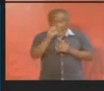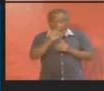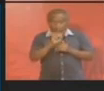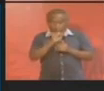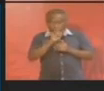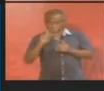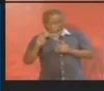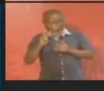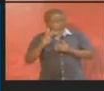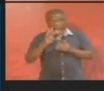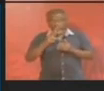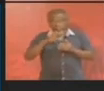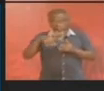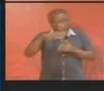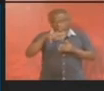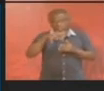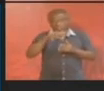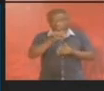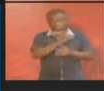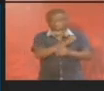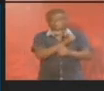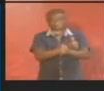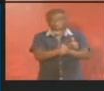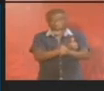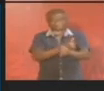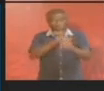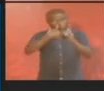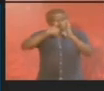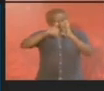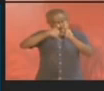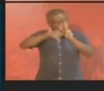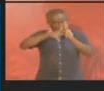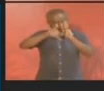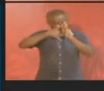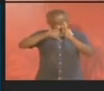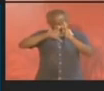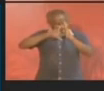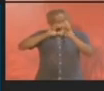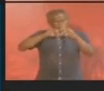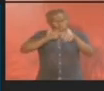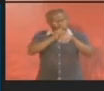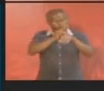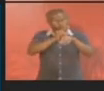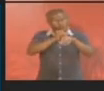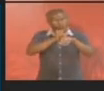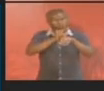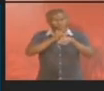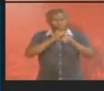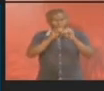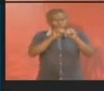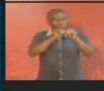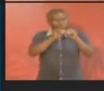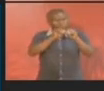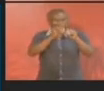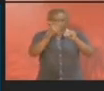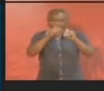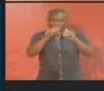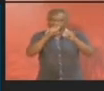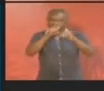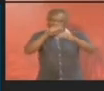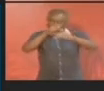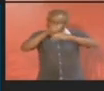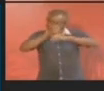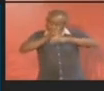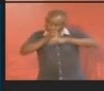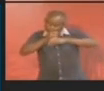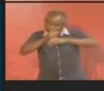Authority. And the WhatsApp, that is where you can send a message. What we have found is that despite saying this, members of the public